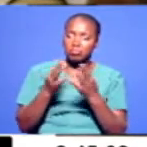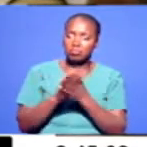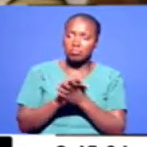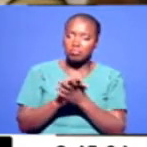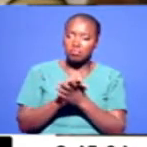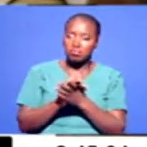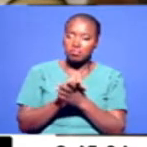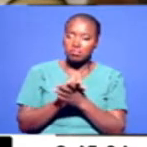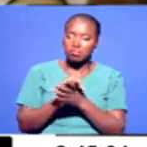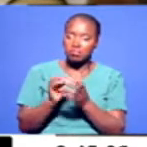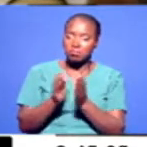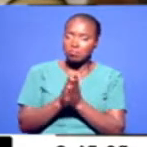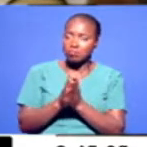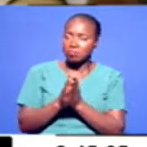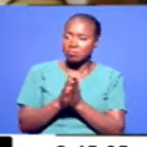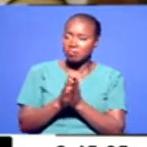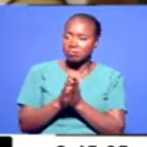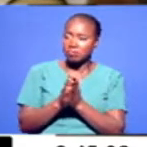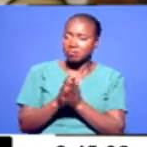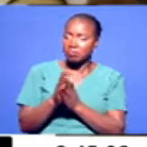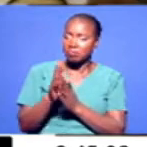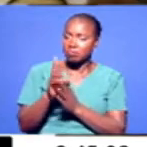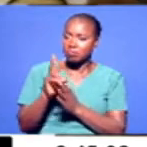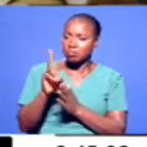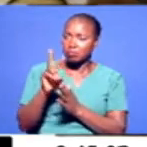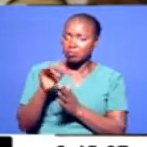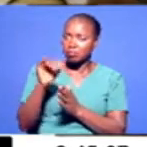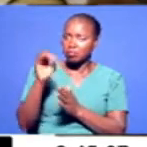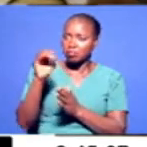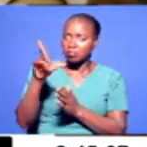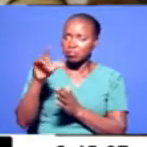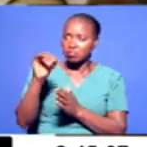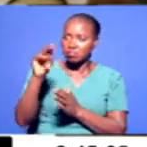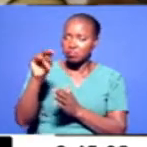viola, cello, violin. All those I repair, and